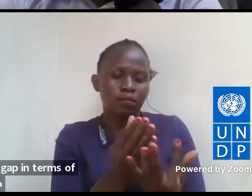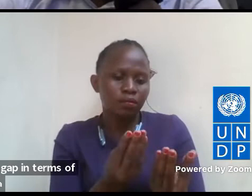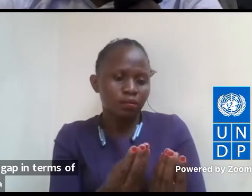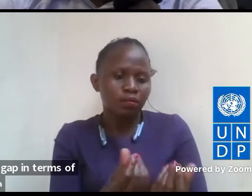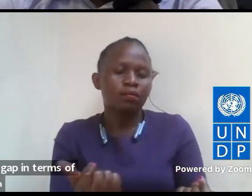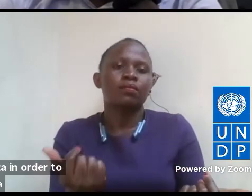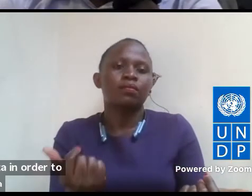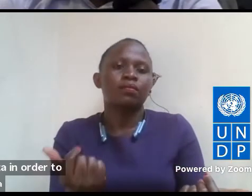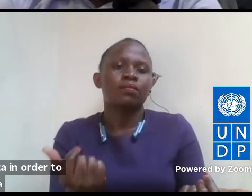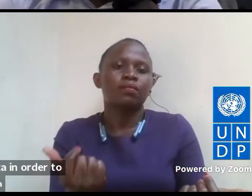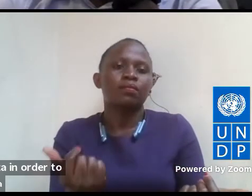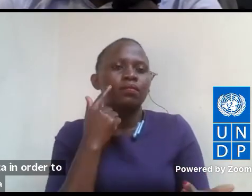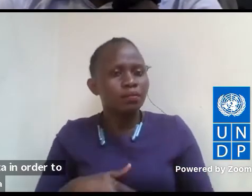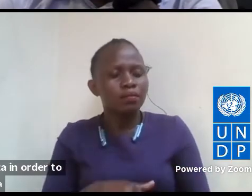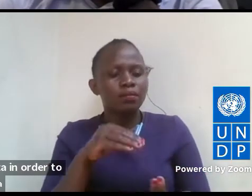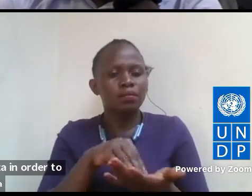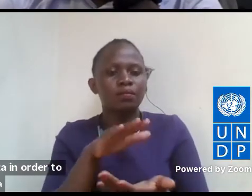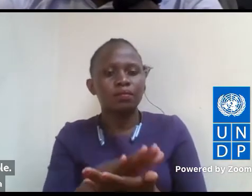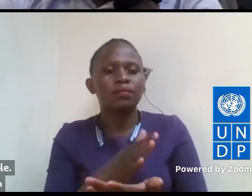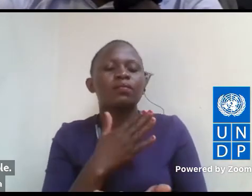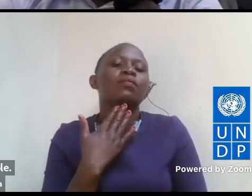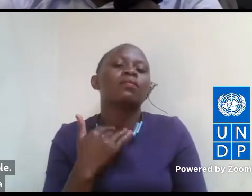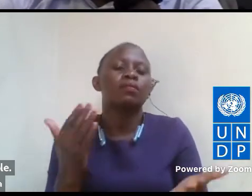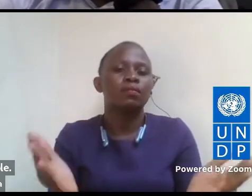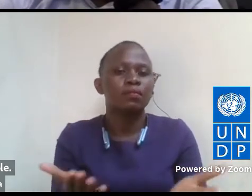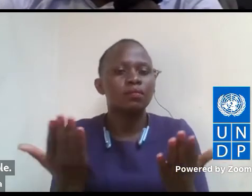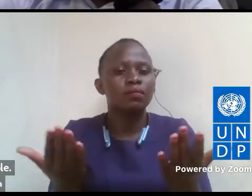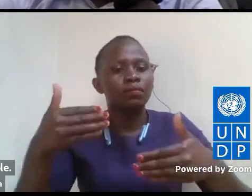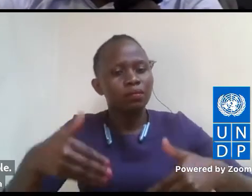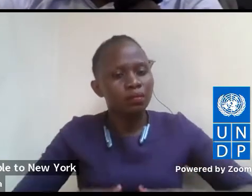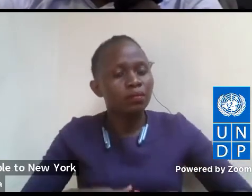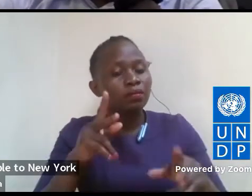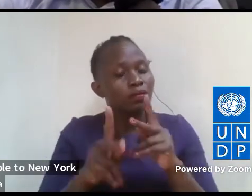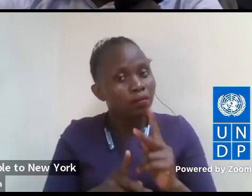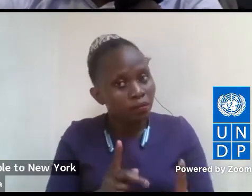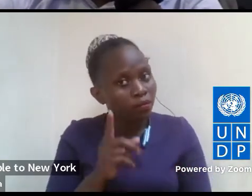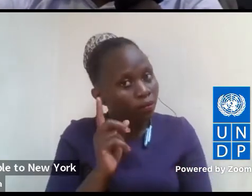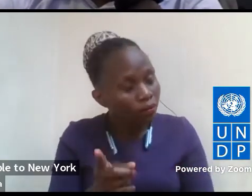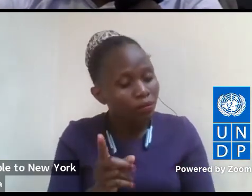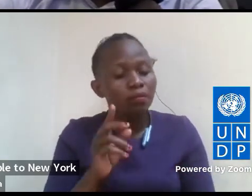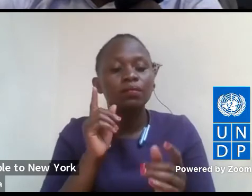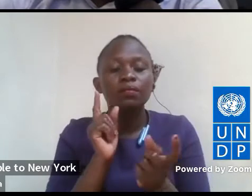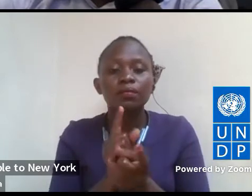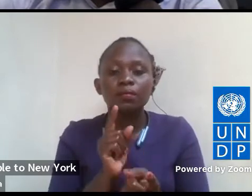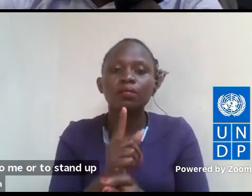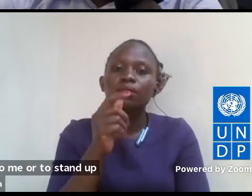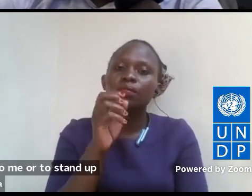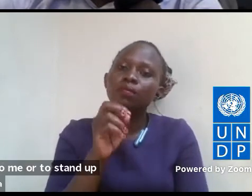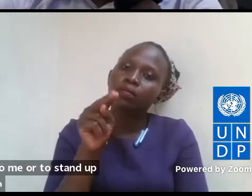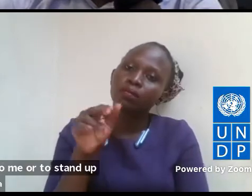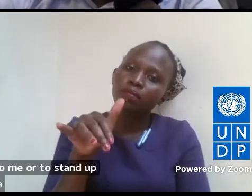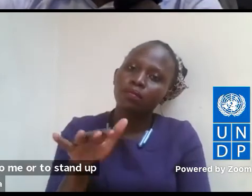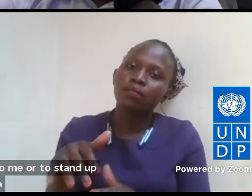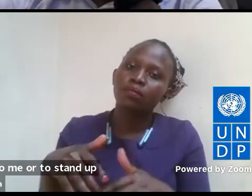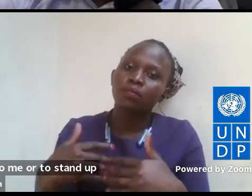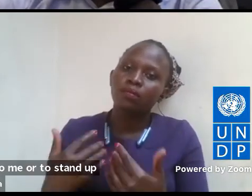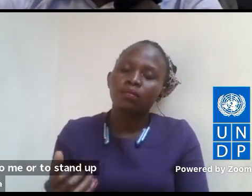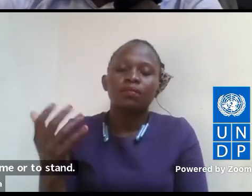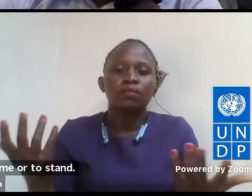the young people, when you meet someone like, for example, Tony Otto at Stanbic, you better know what you're talking